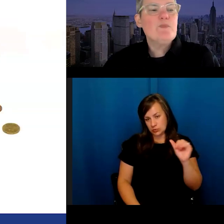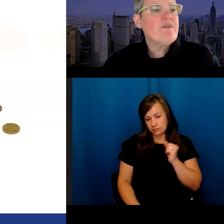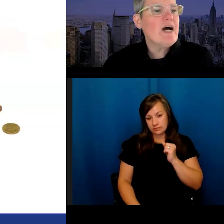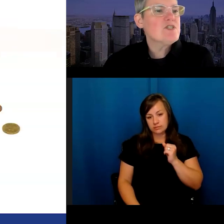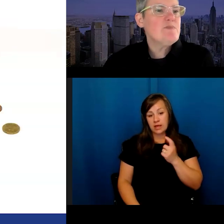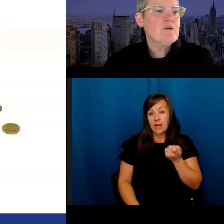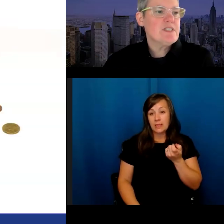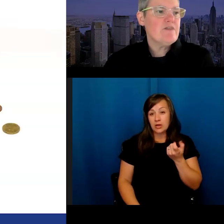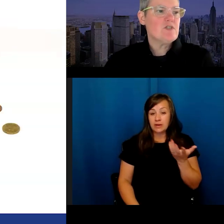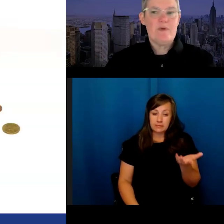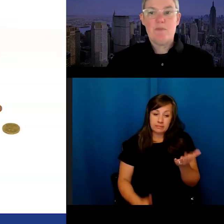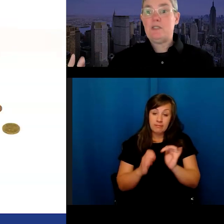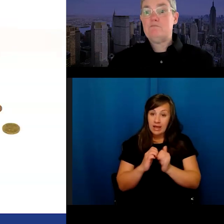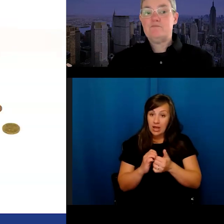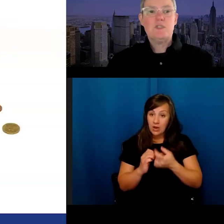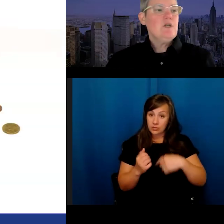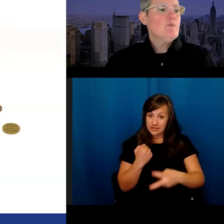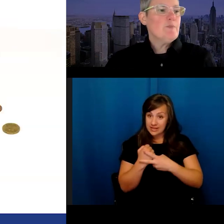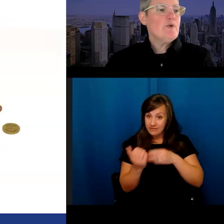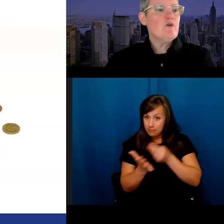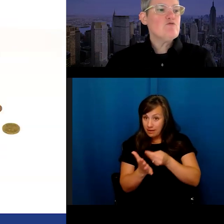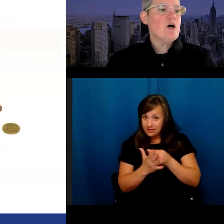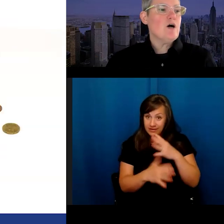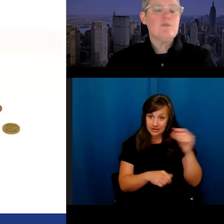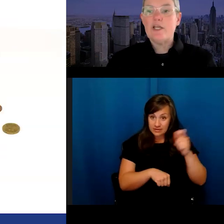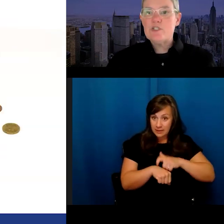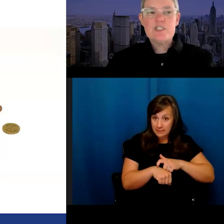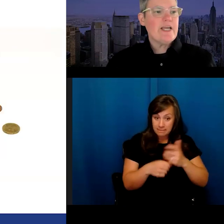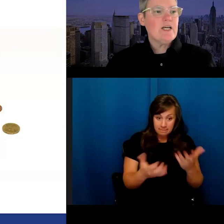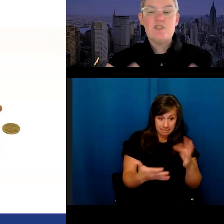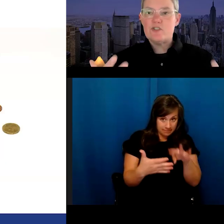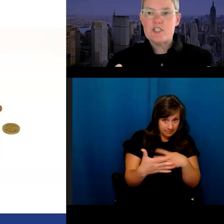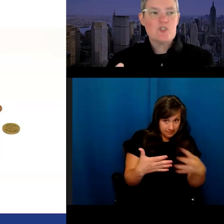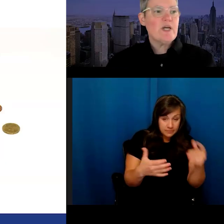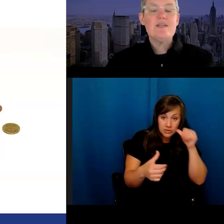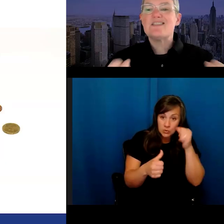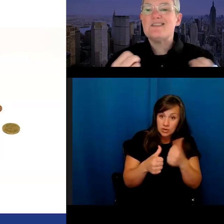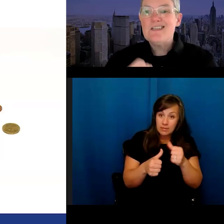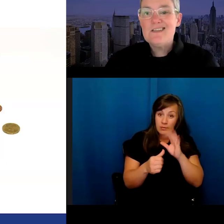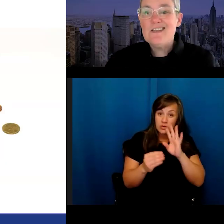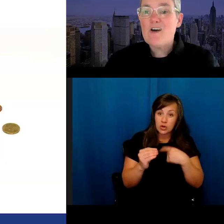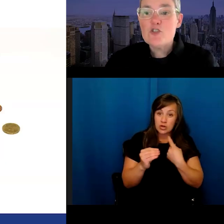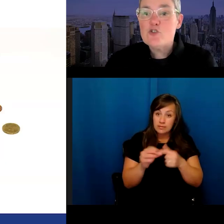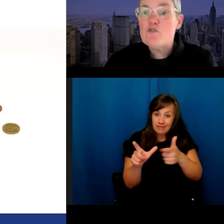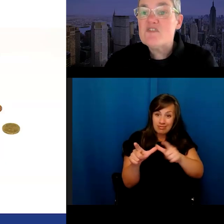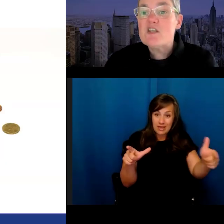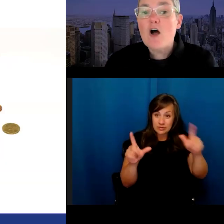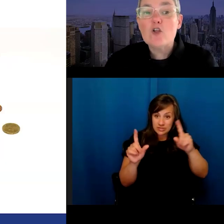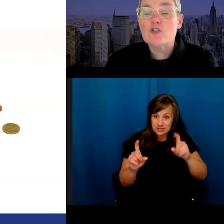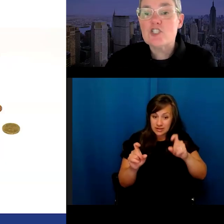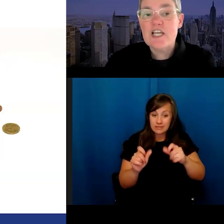So a little bit of how CPL can save you time and money. Remember those language exams that are 6 credits? It costs